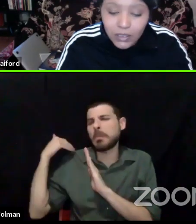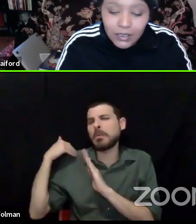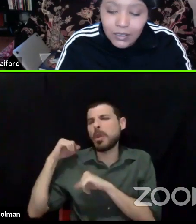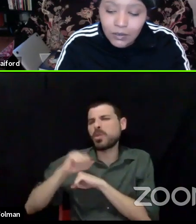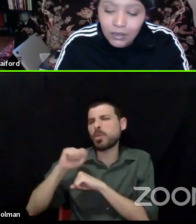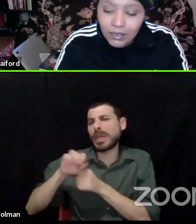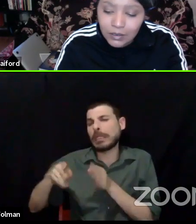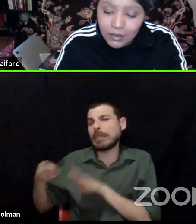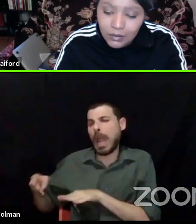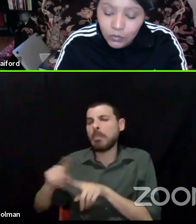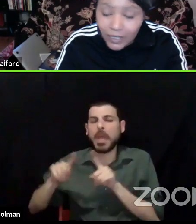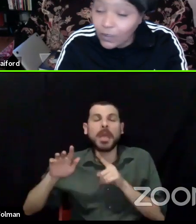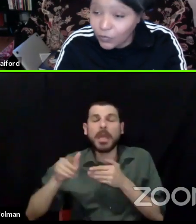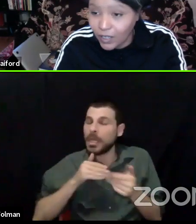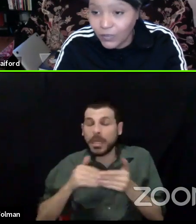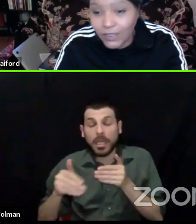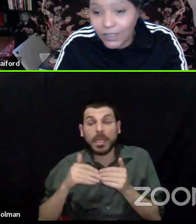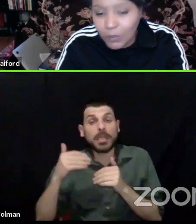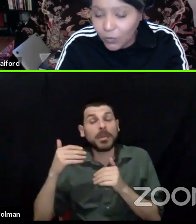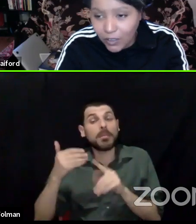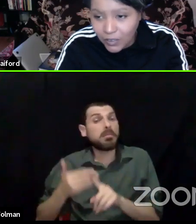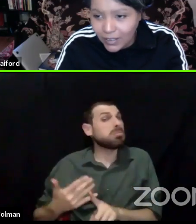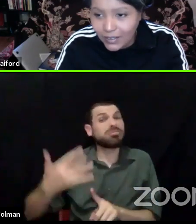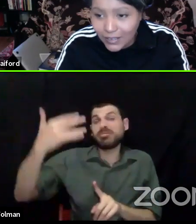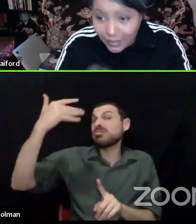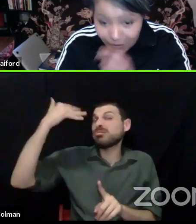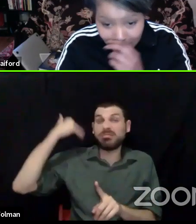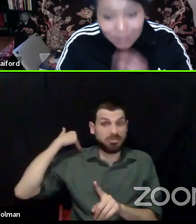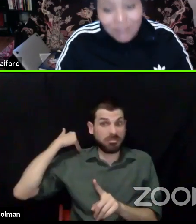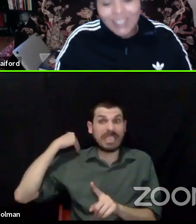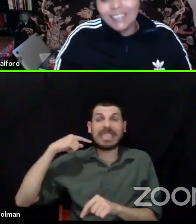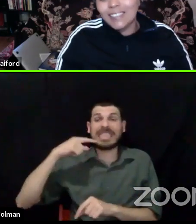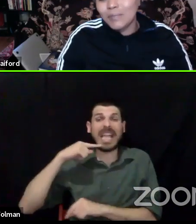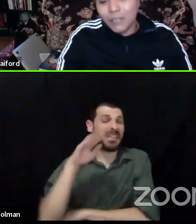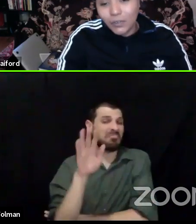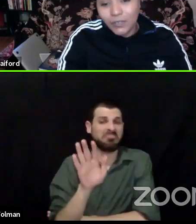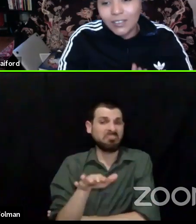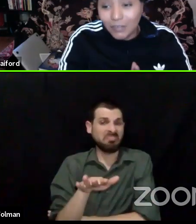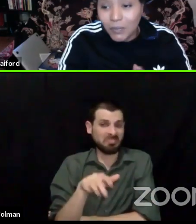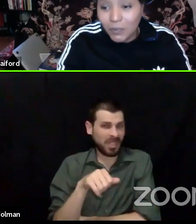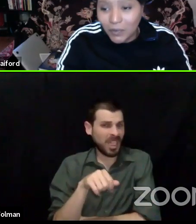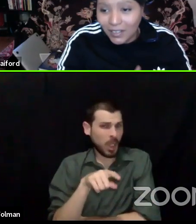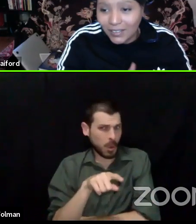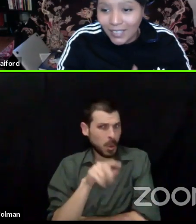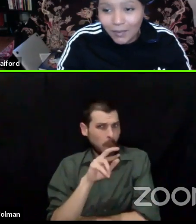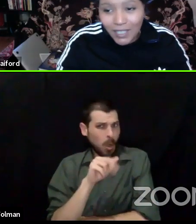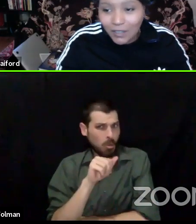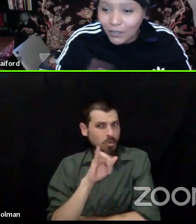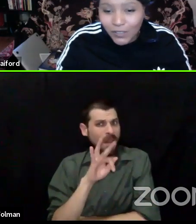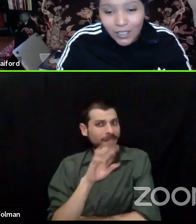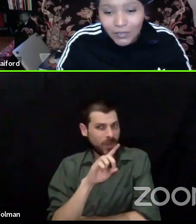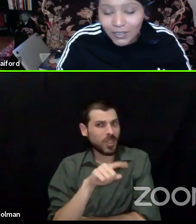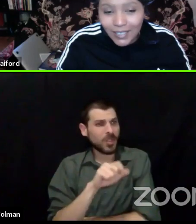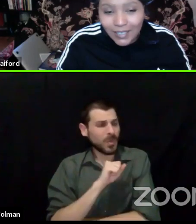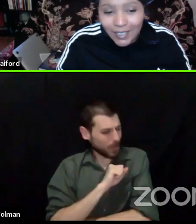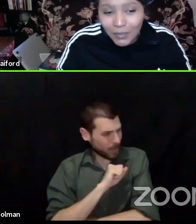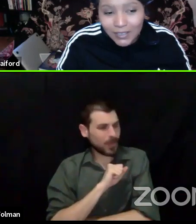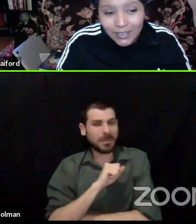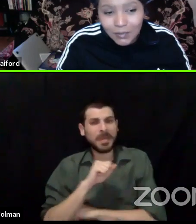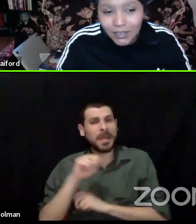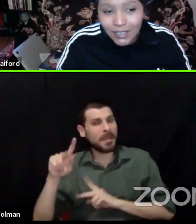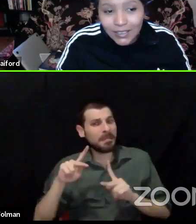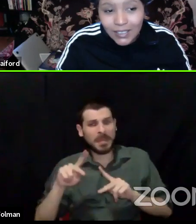before he ran for office, even before he ran, he said, Ms. Rafer, you giving people a hard time, and I ran for governor and I